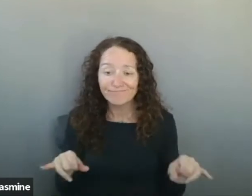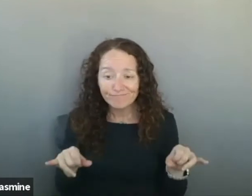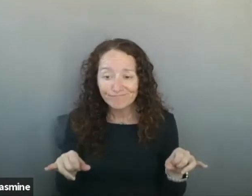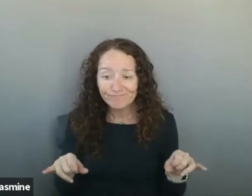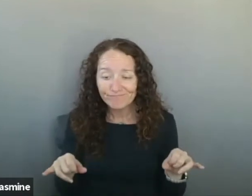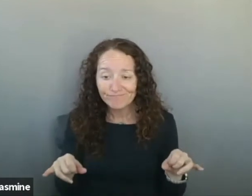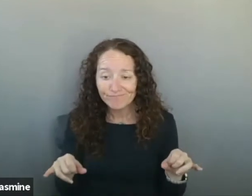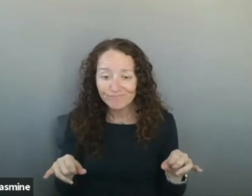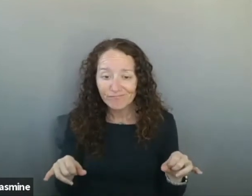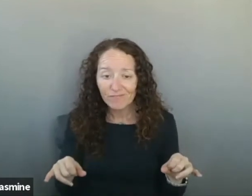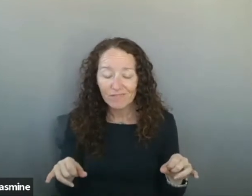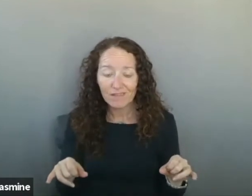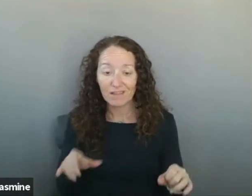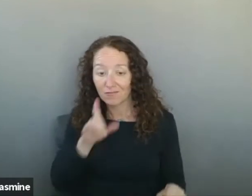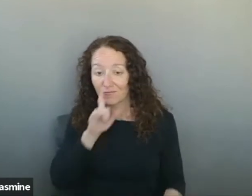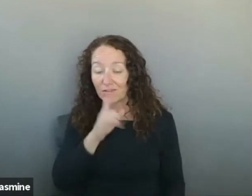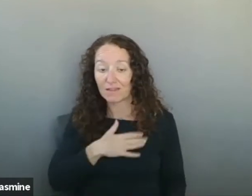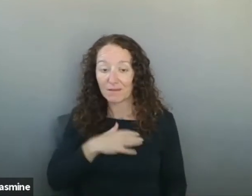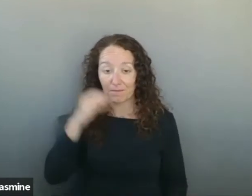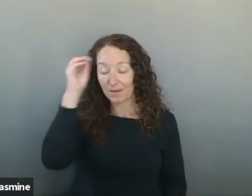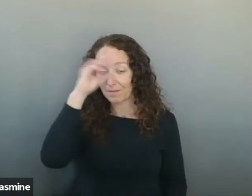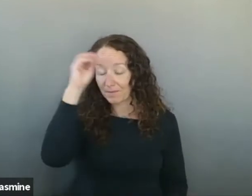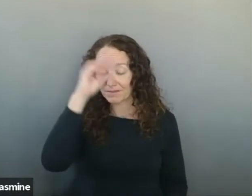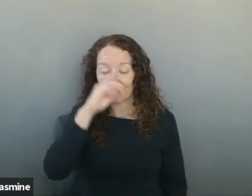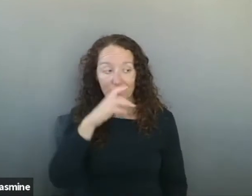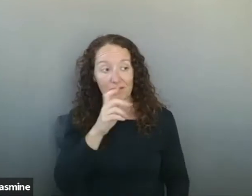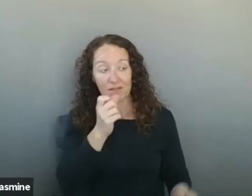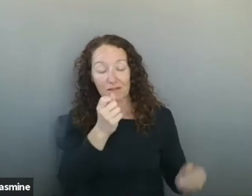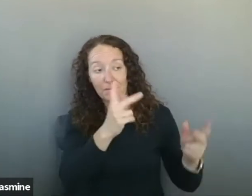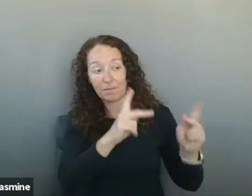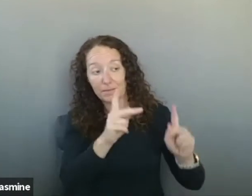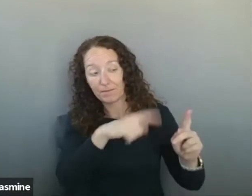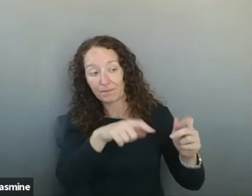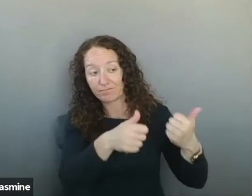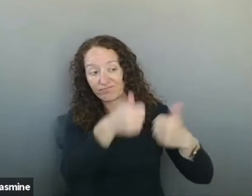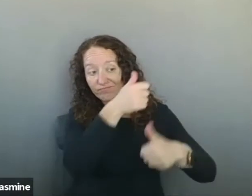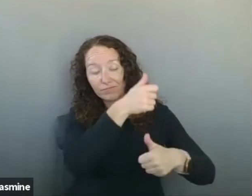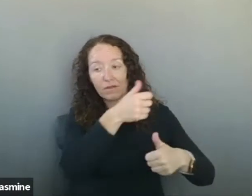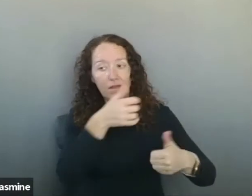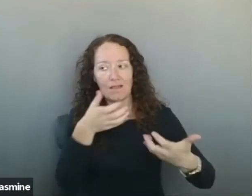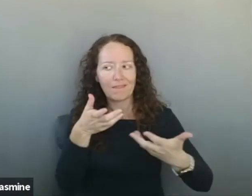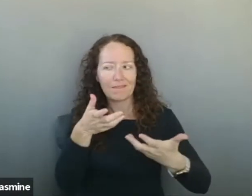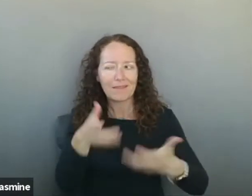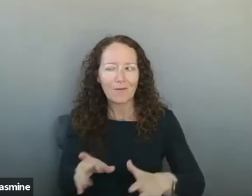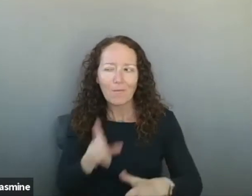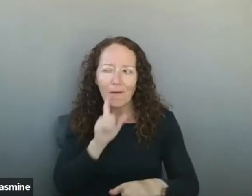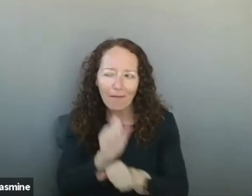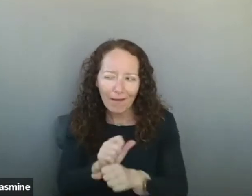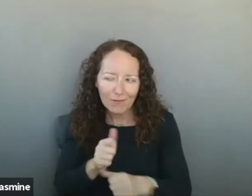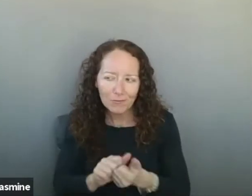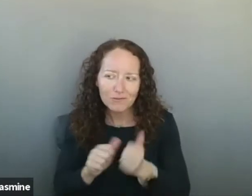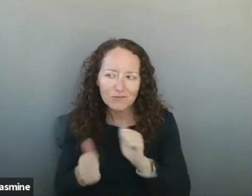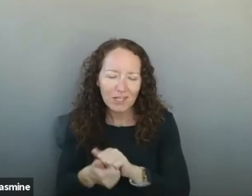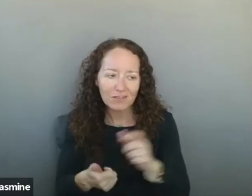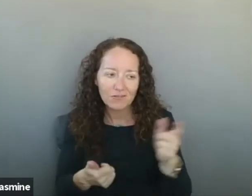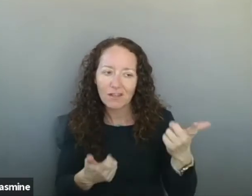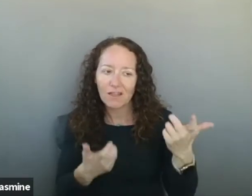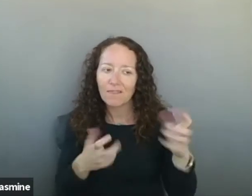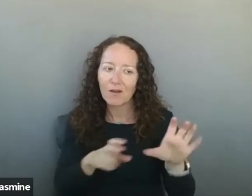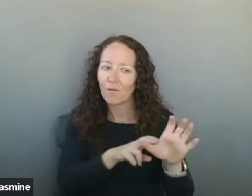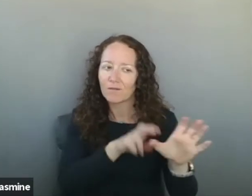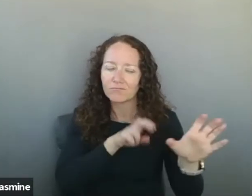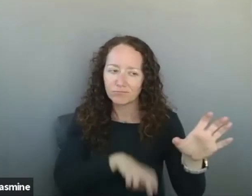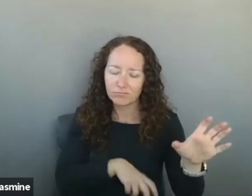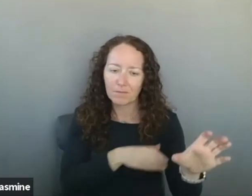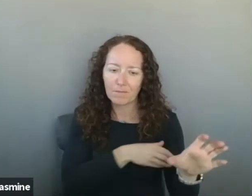the power that doesn't want it to change because they don't want to give up power, because they don't want to go and do anything else. They want